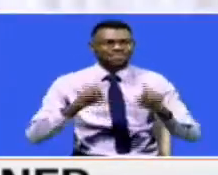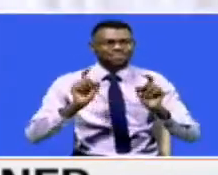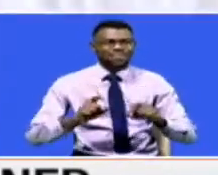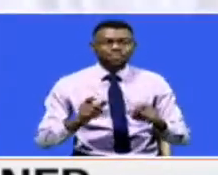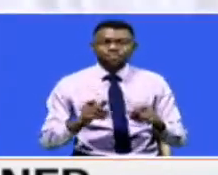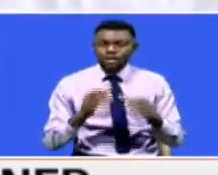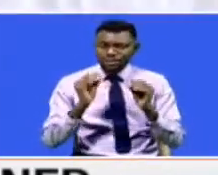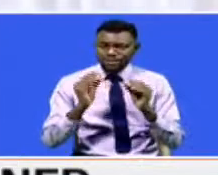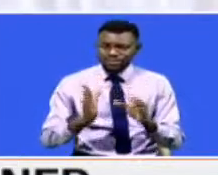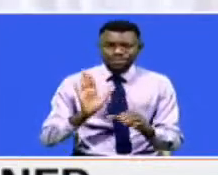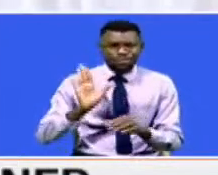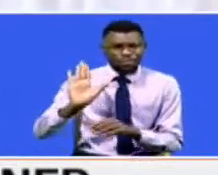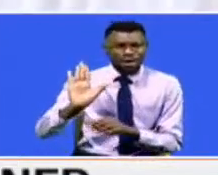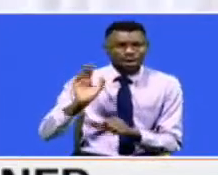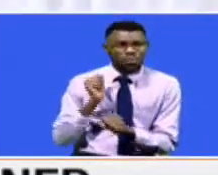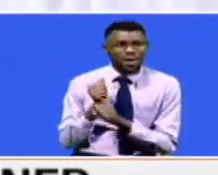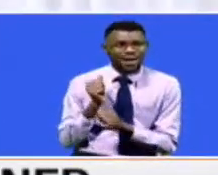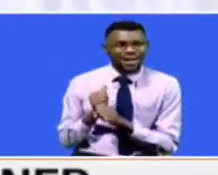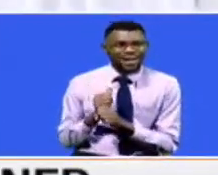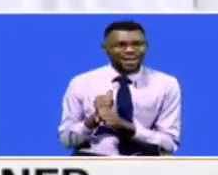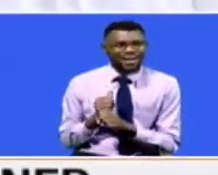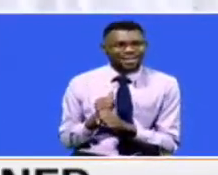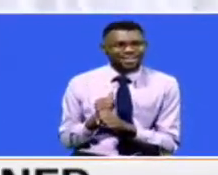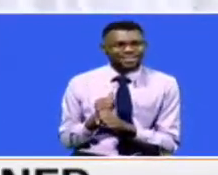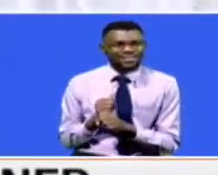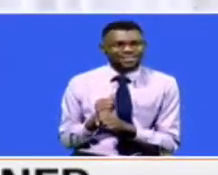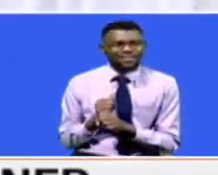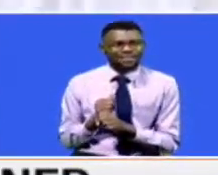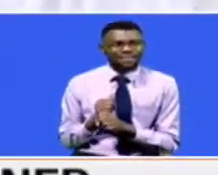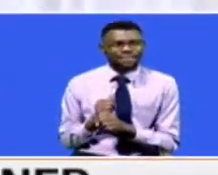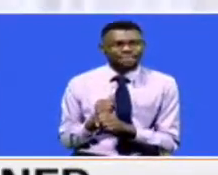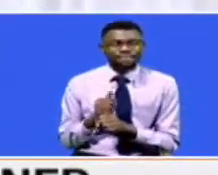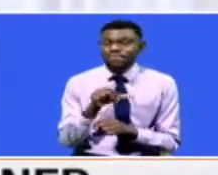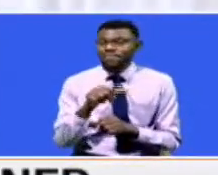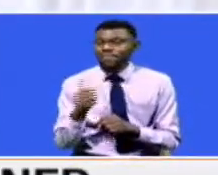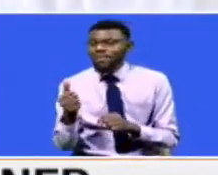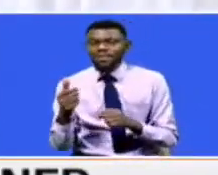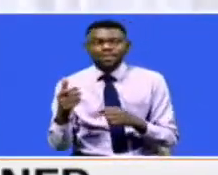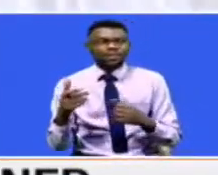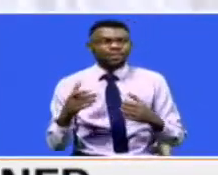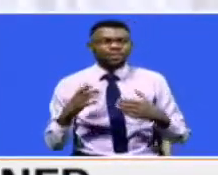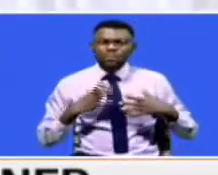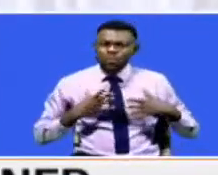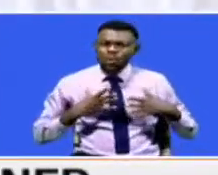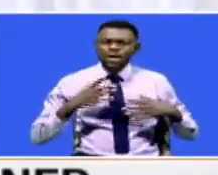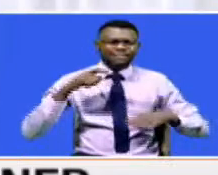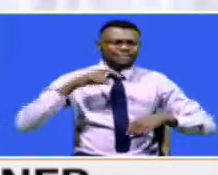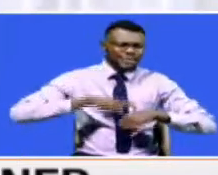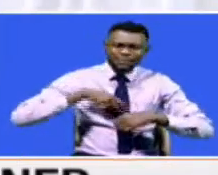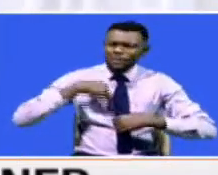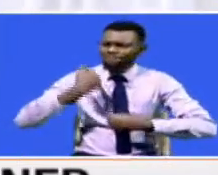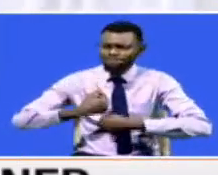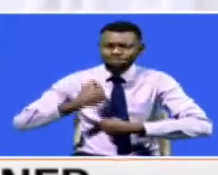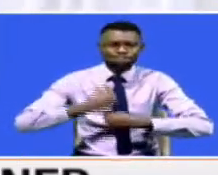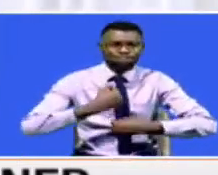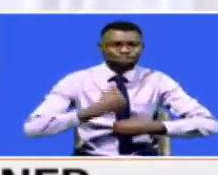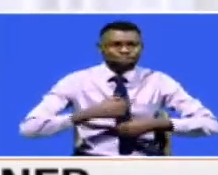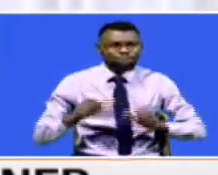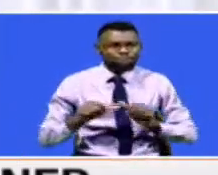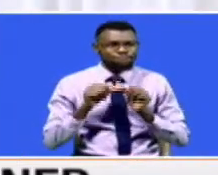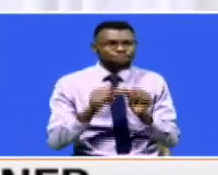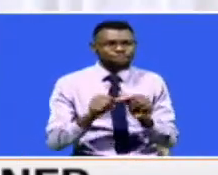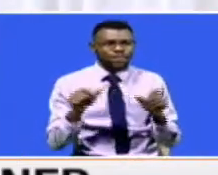the teachers are doing is something that others have taken a lot of time to do, and I'm therefore